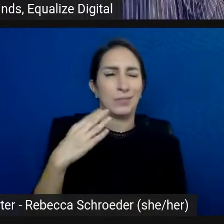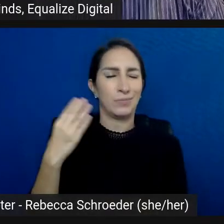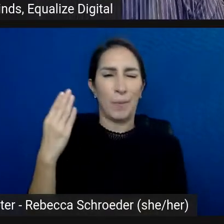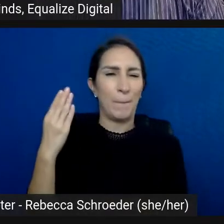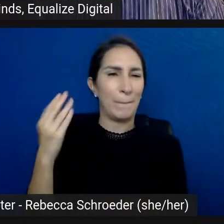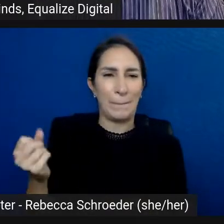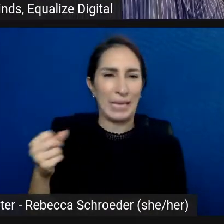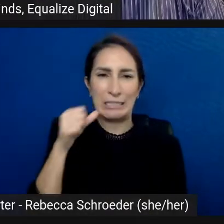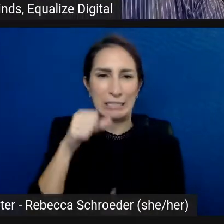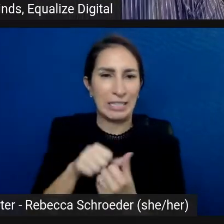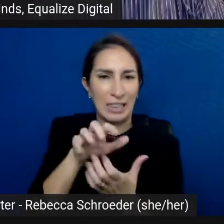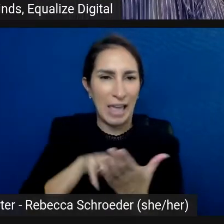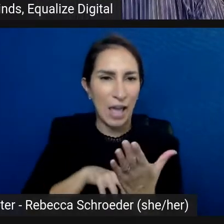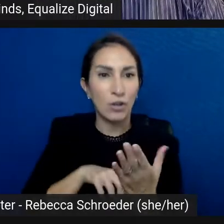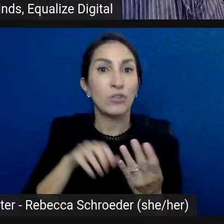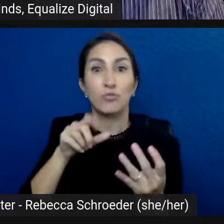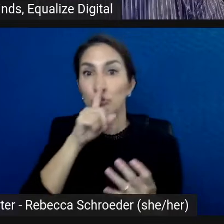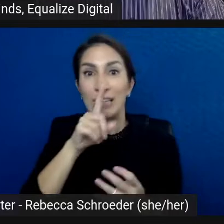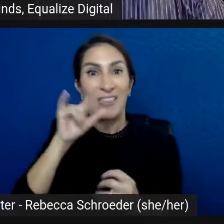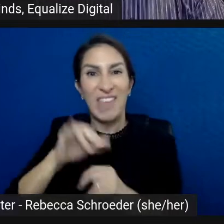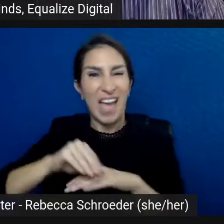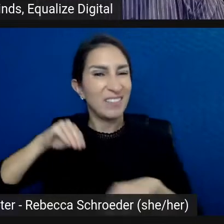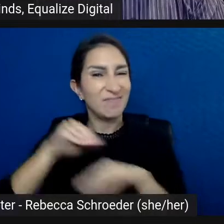really hurts the